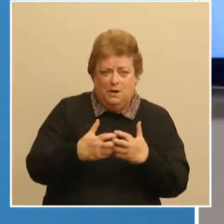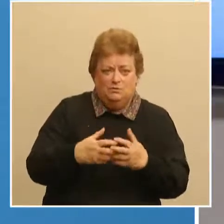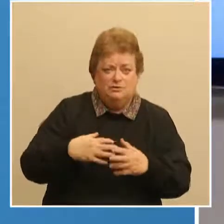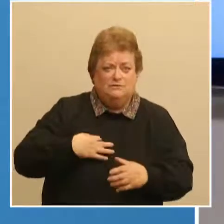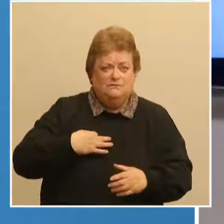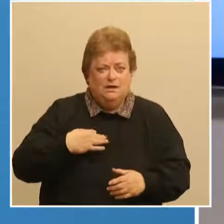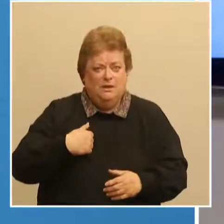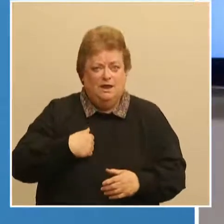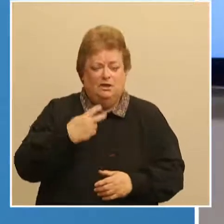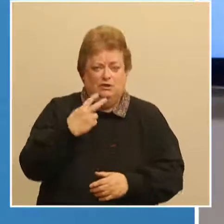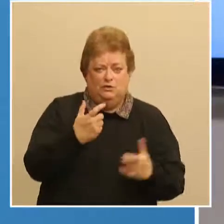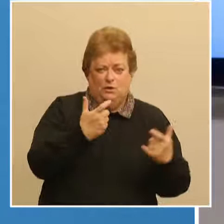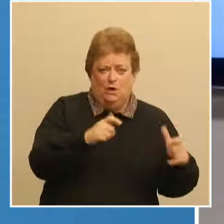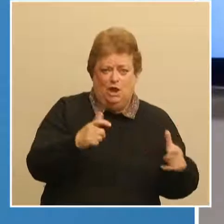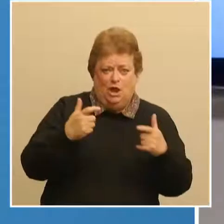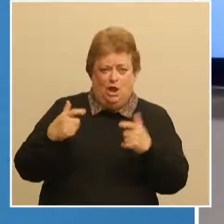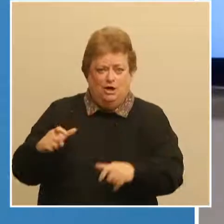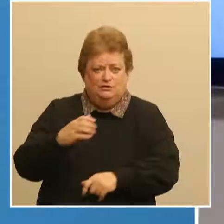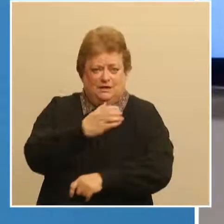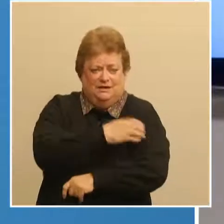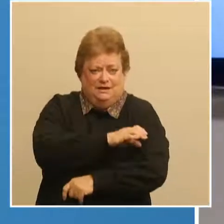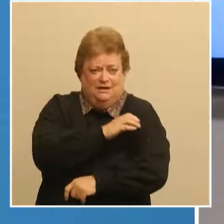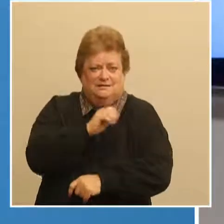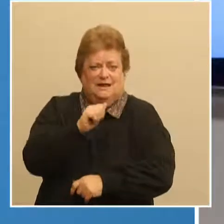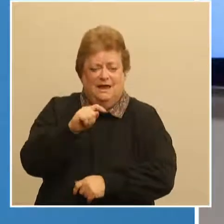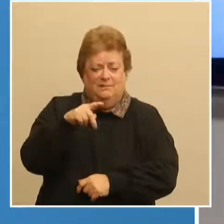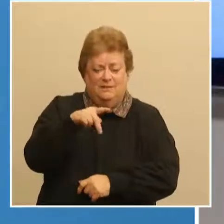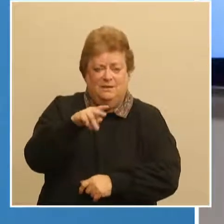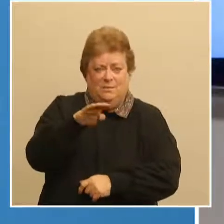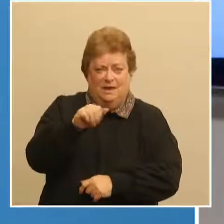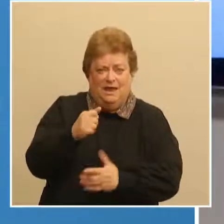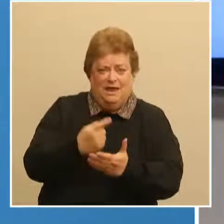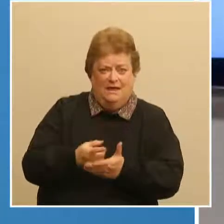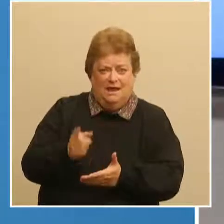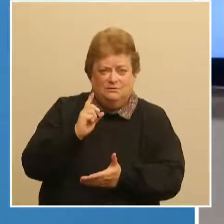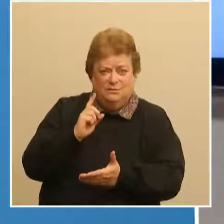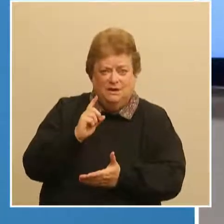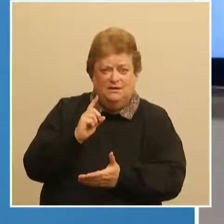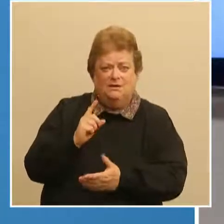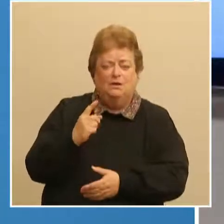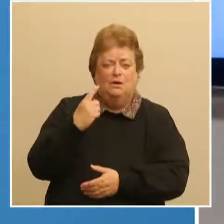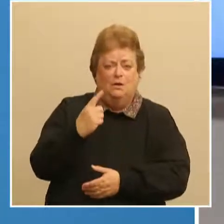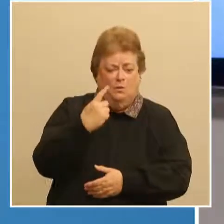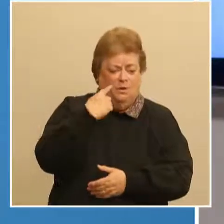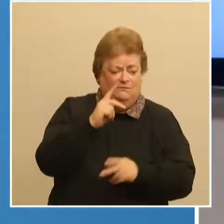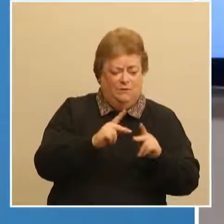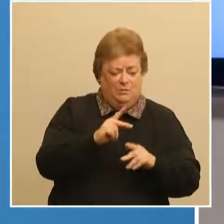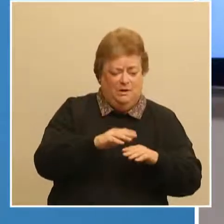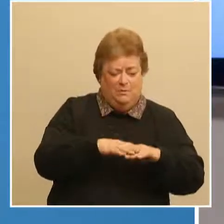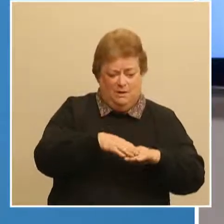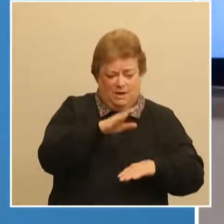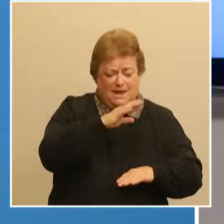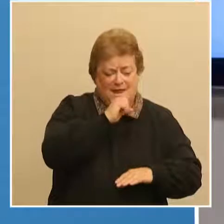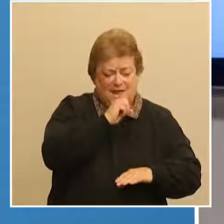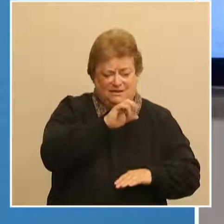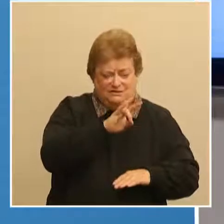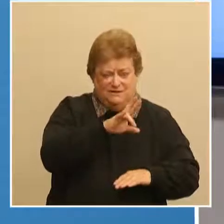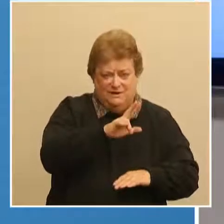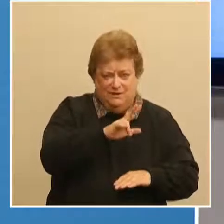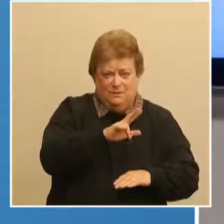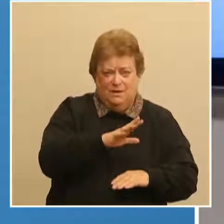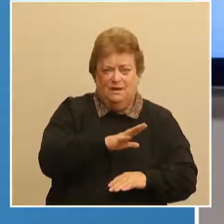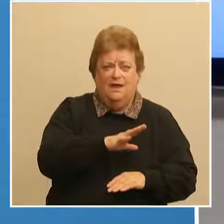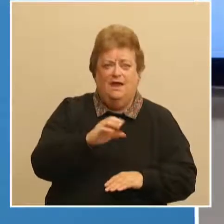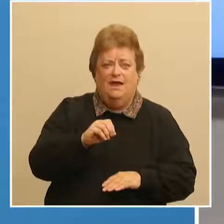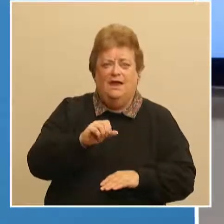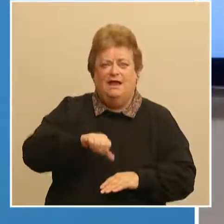had 2 large-scale clinics at Pinnacle Bank Arena last week. One was for people 73 years and older,